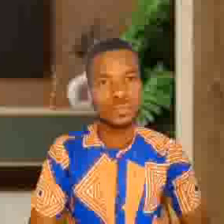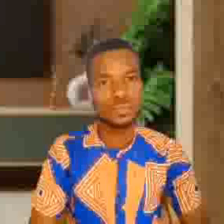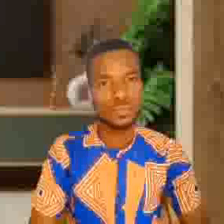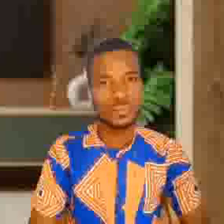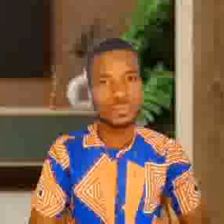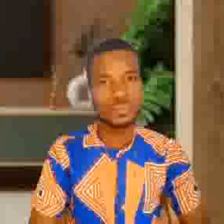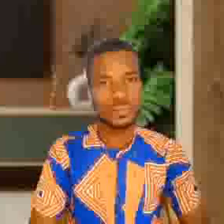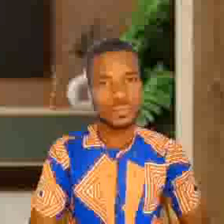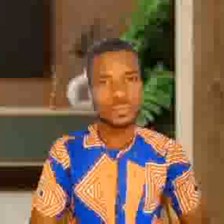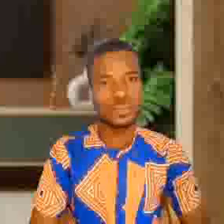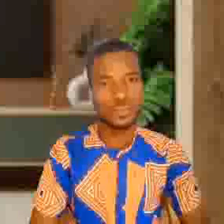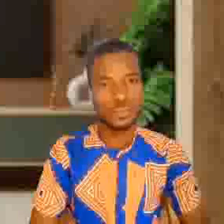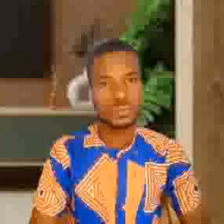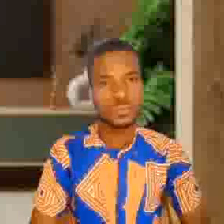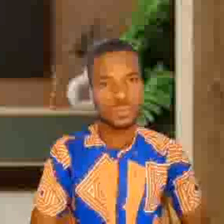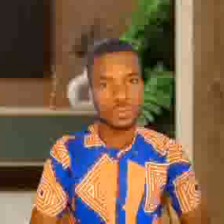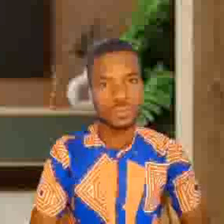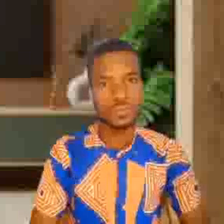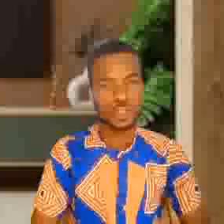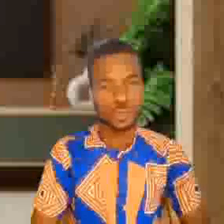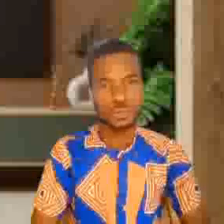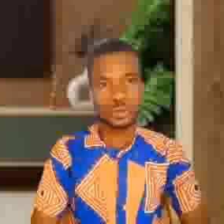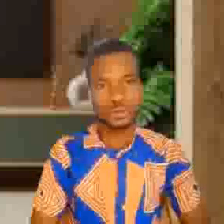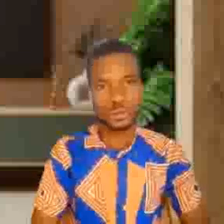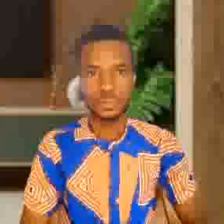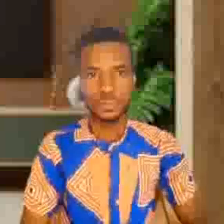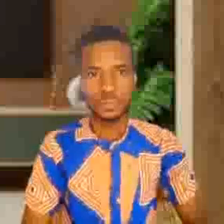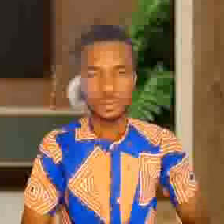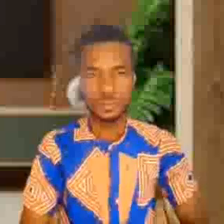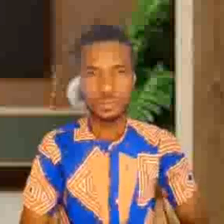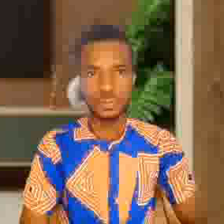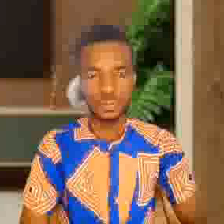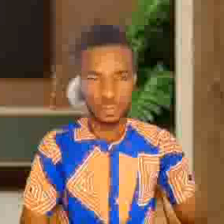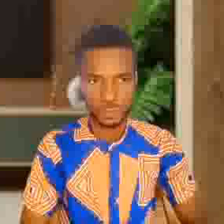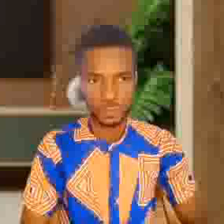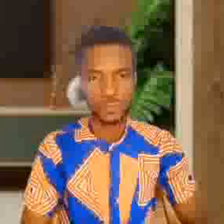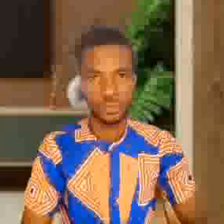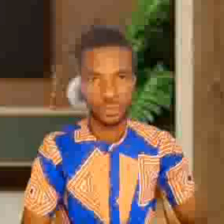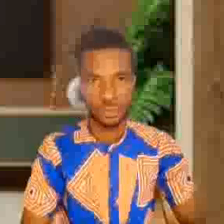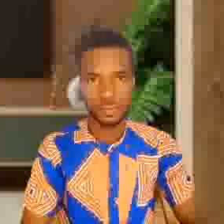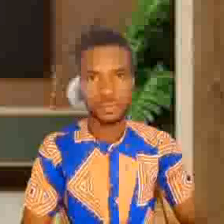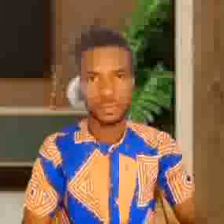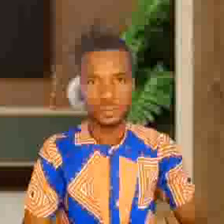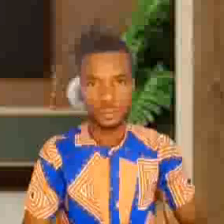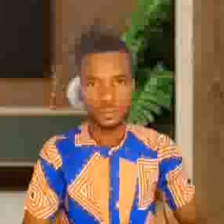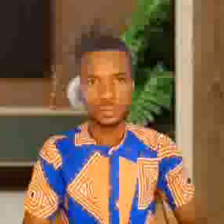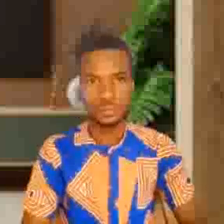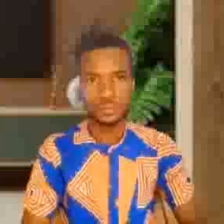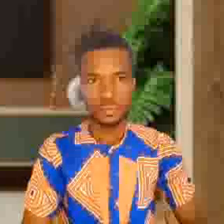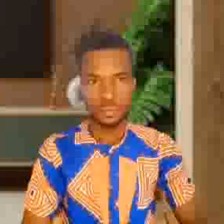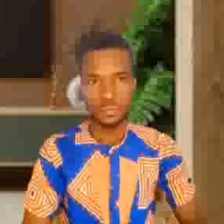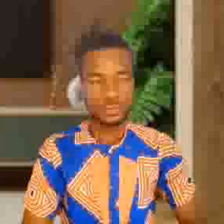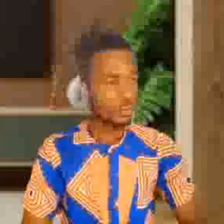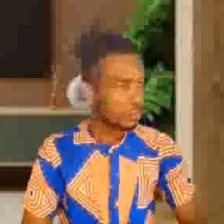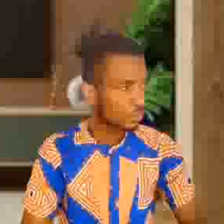to feed thee there. Are you there? Okay. So in the feeding program, there are